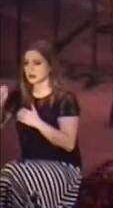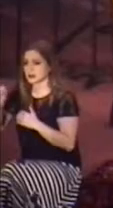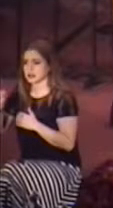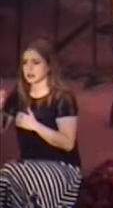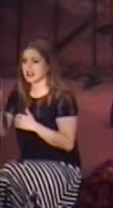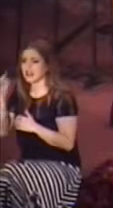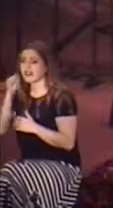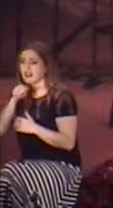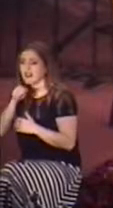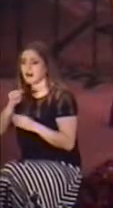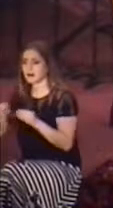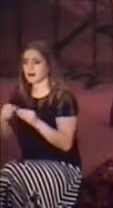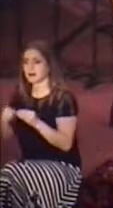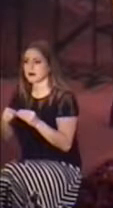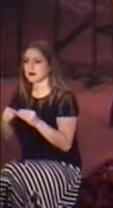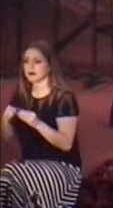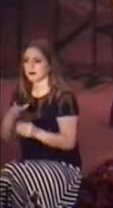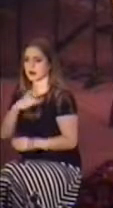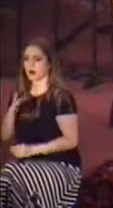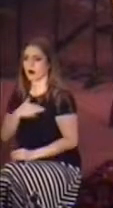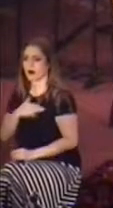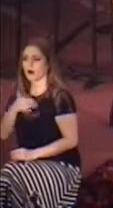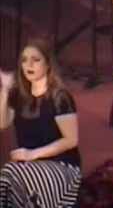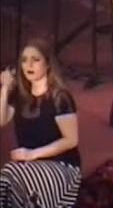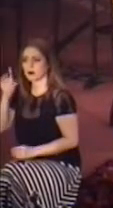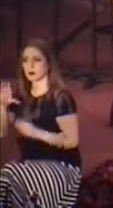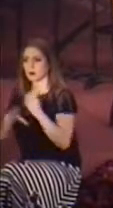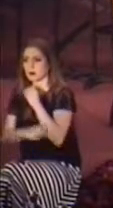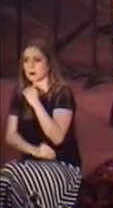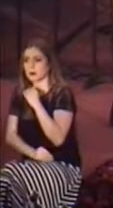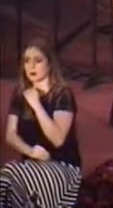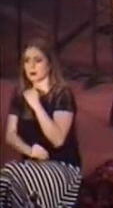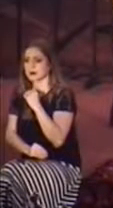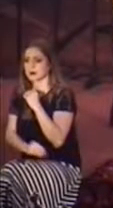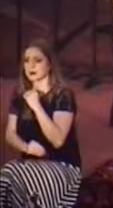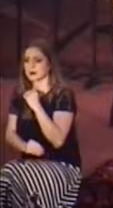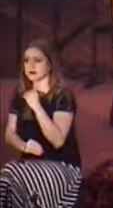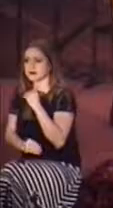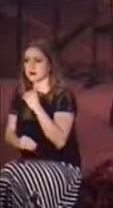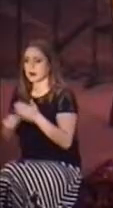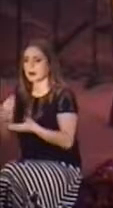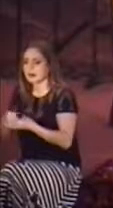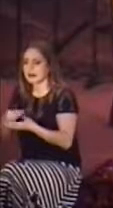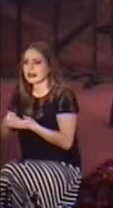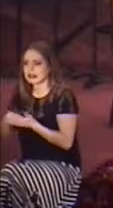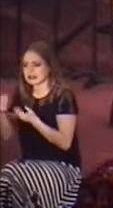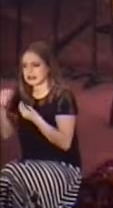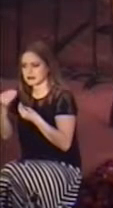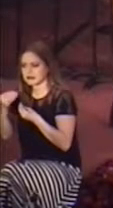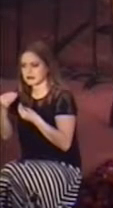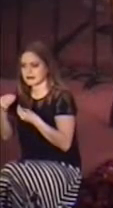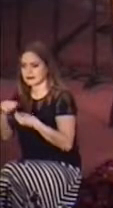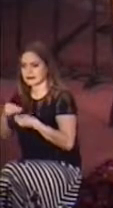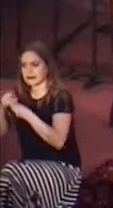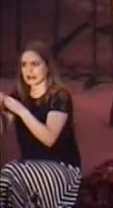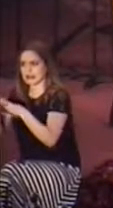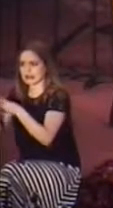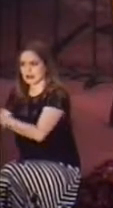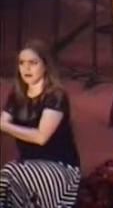lying about his heart for the poor because a certain amount of money was given away at this moment, and he complained about